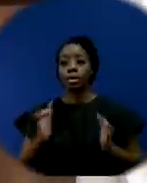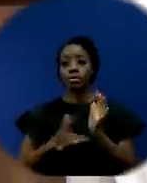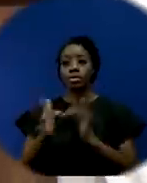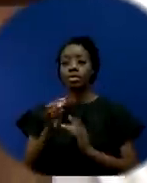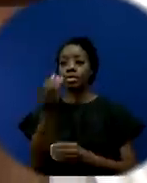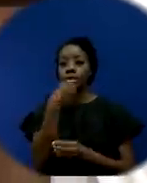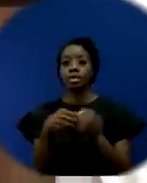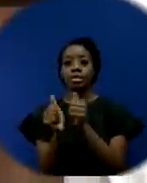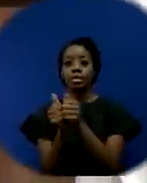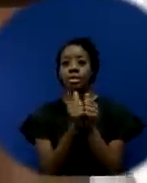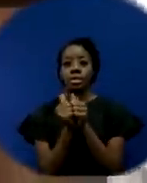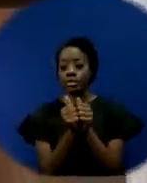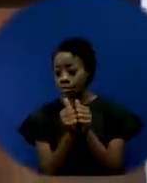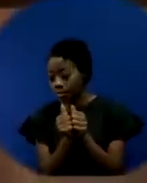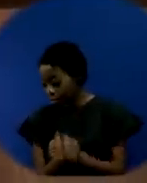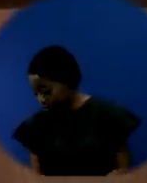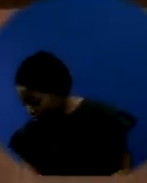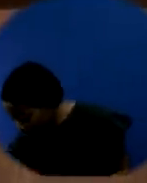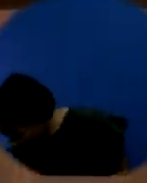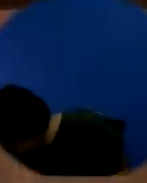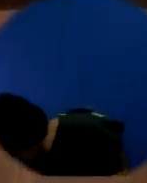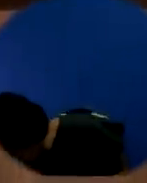together.